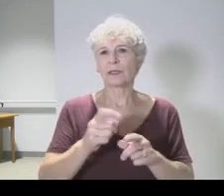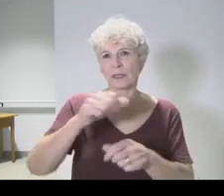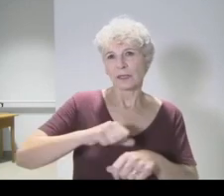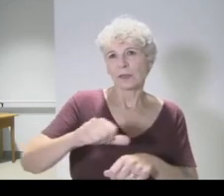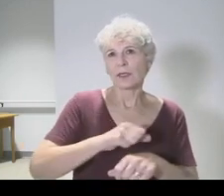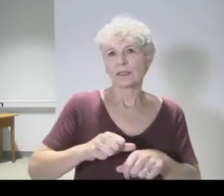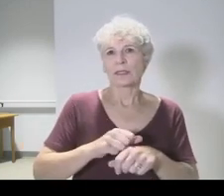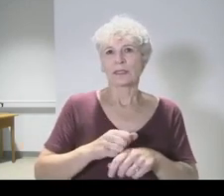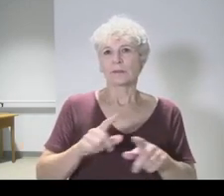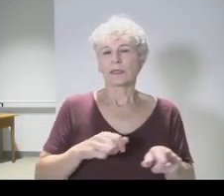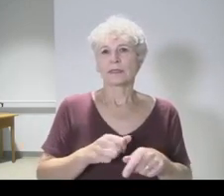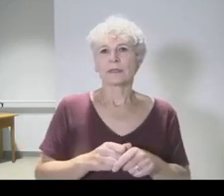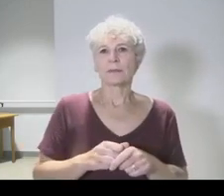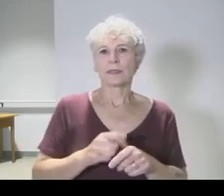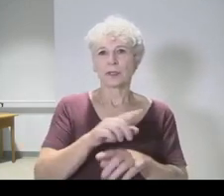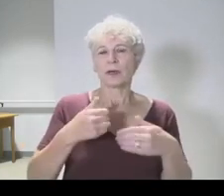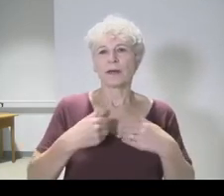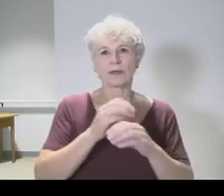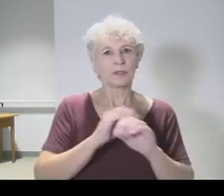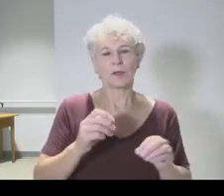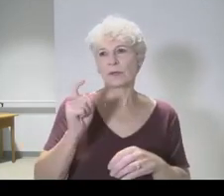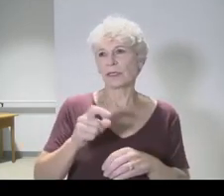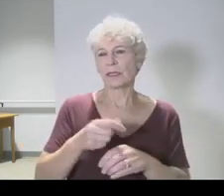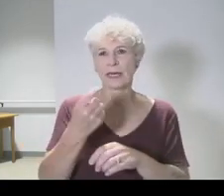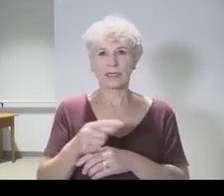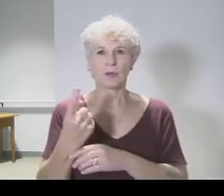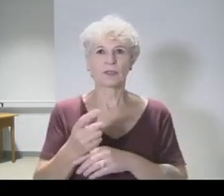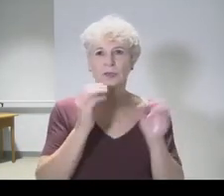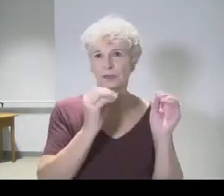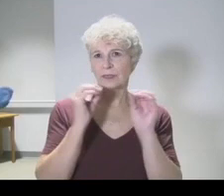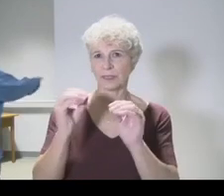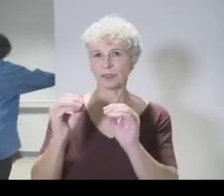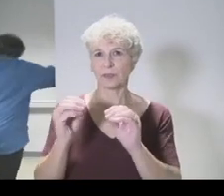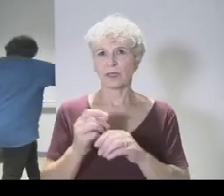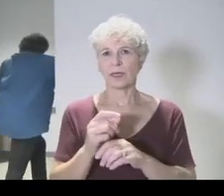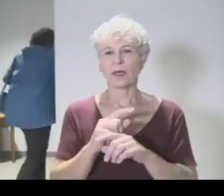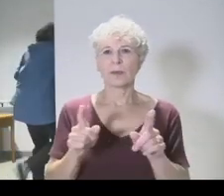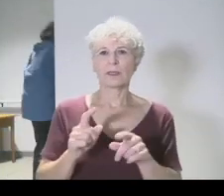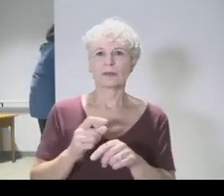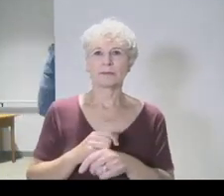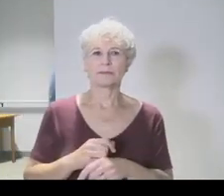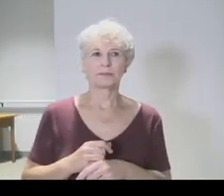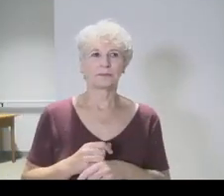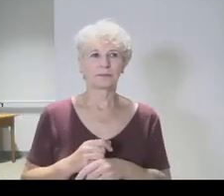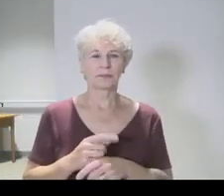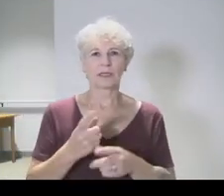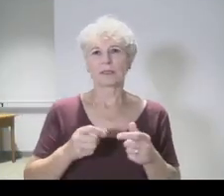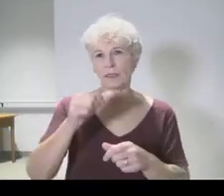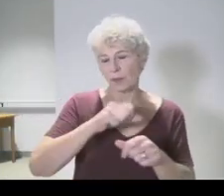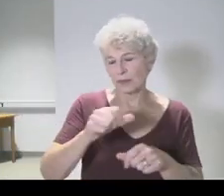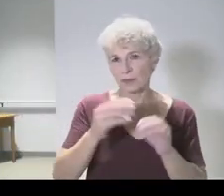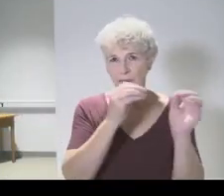abides in you, and you have no need that anyone should teach you. But as his anointing teaches you about everything, and is